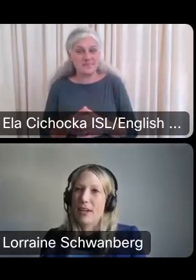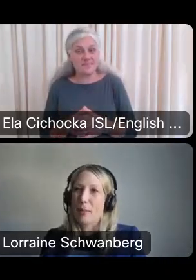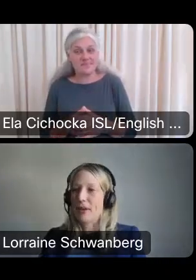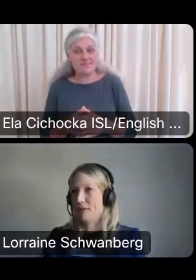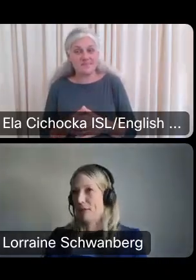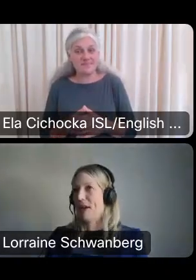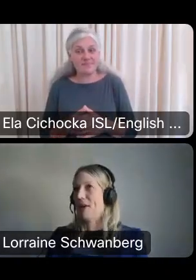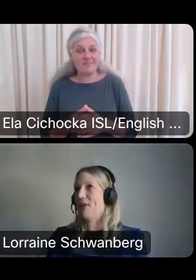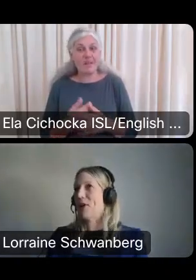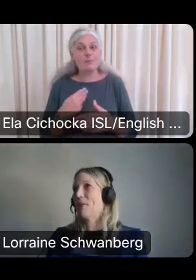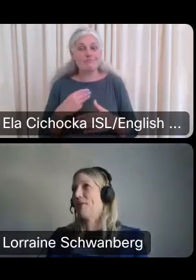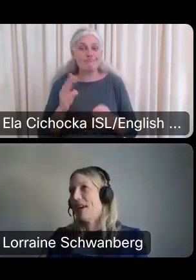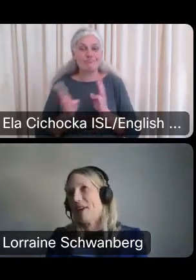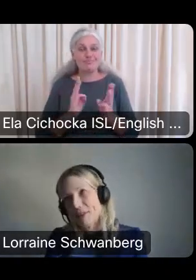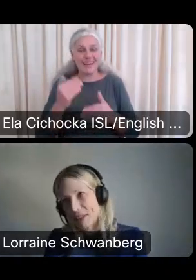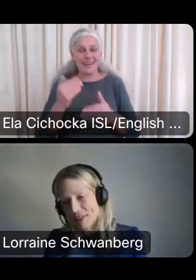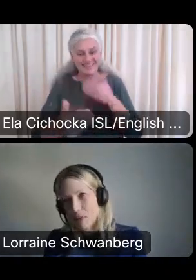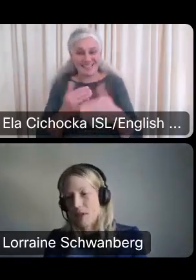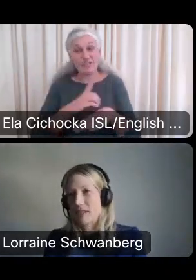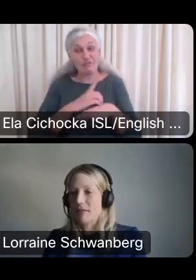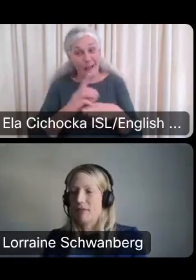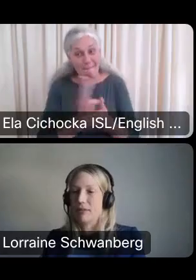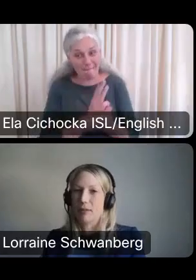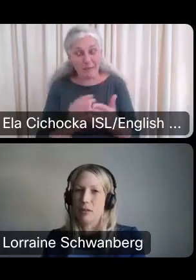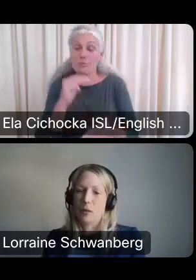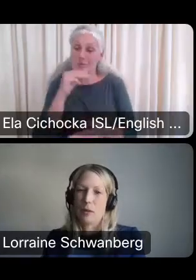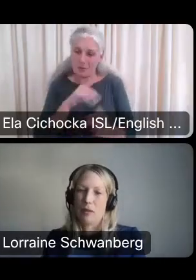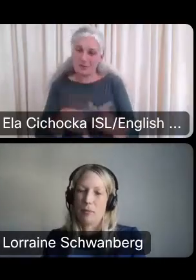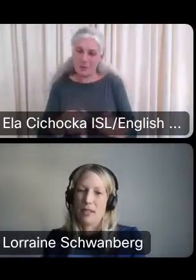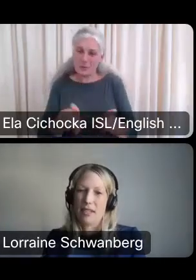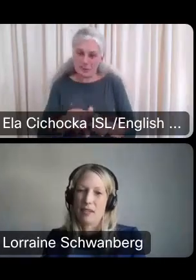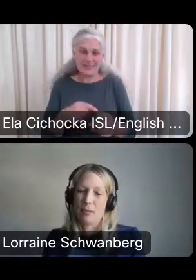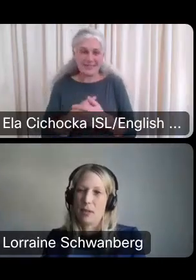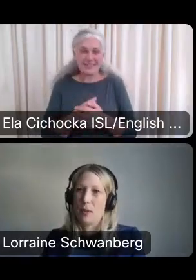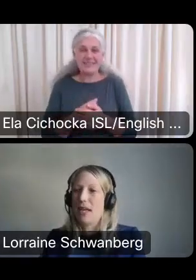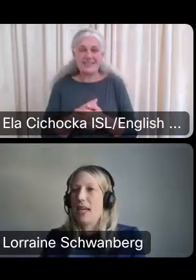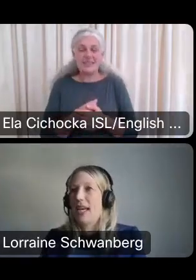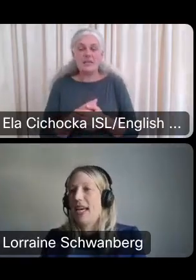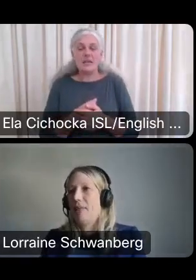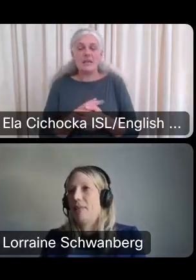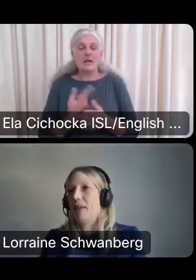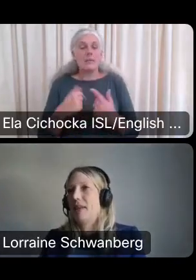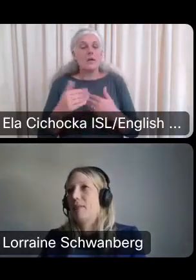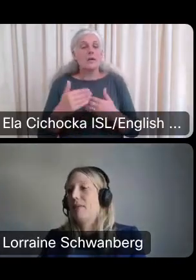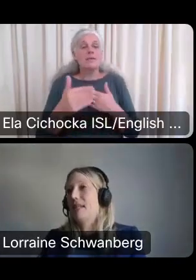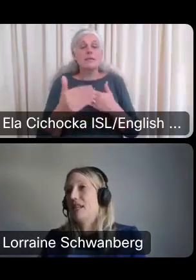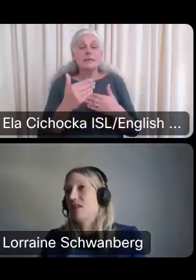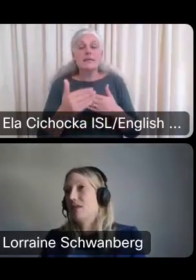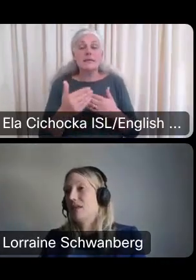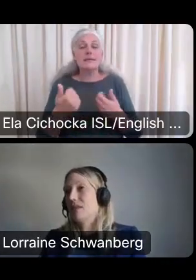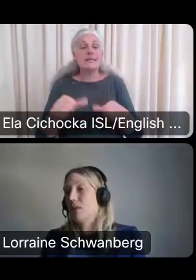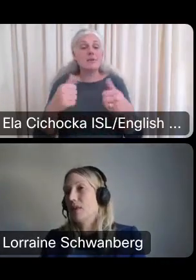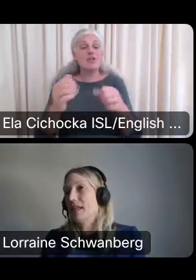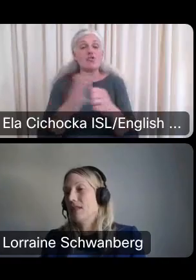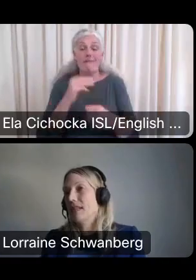drier part of our job, but very, very important. You know that we've been leading up to the implementation of